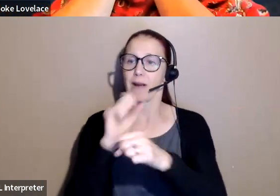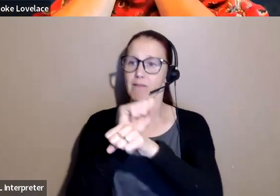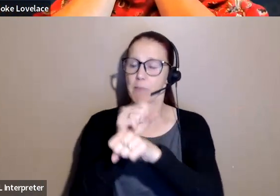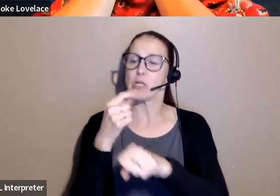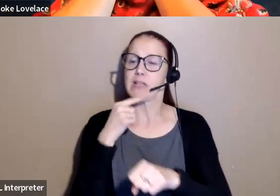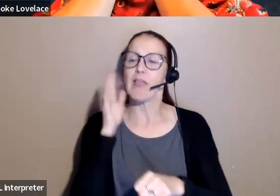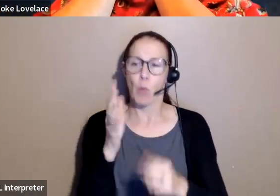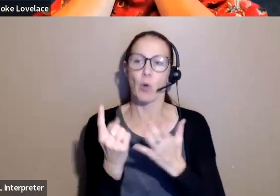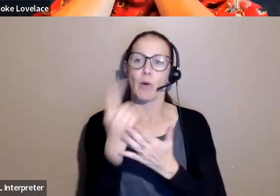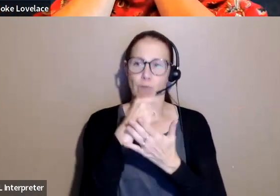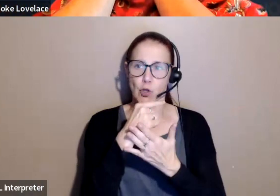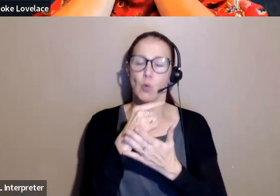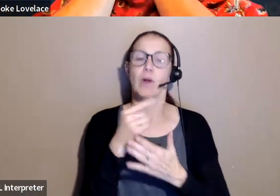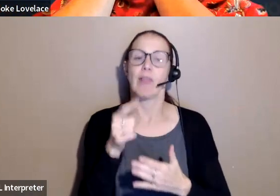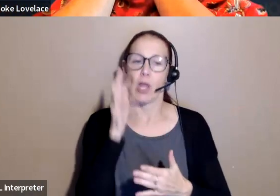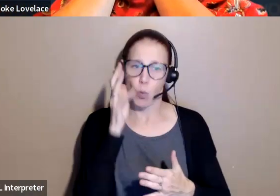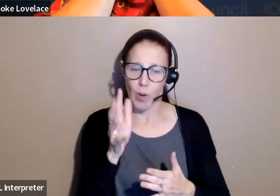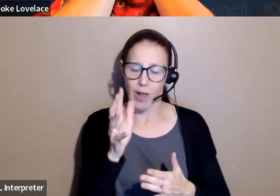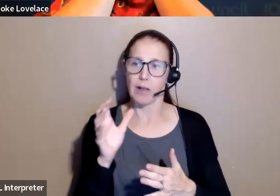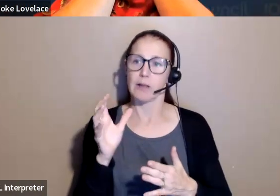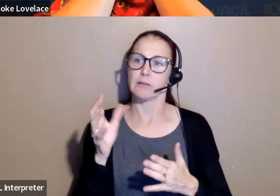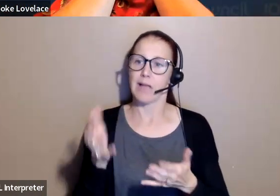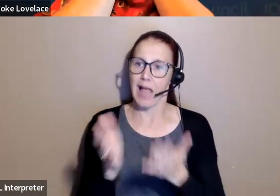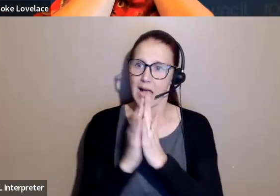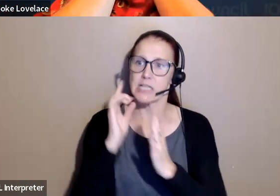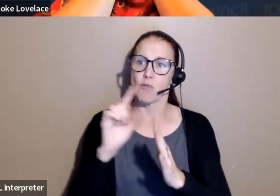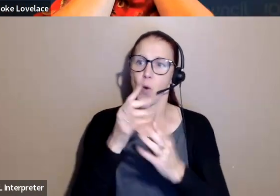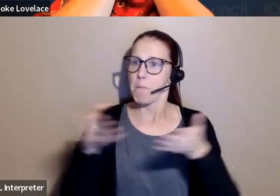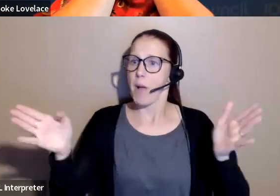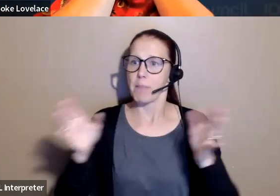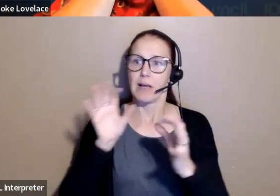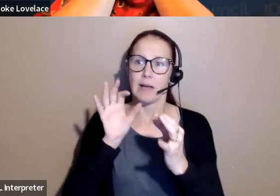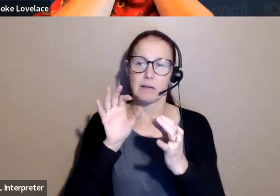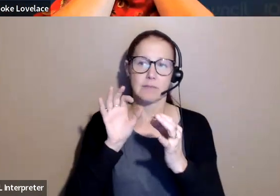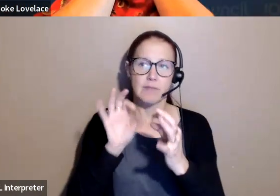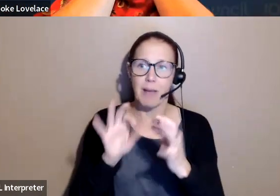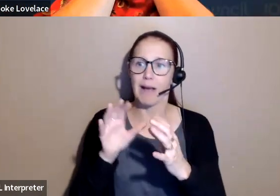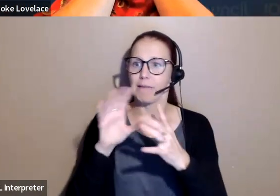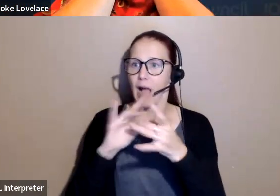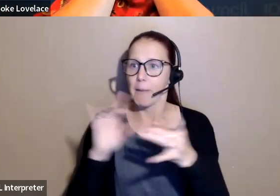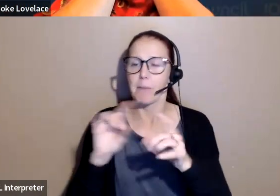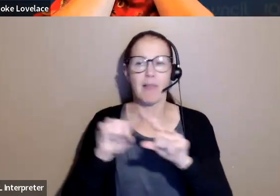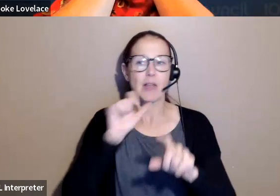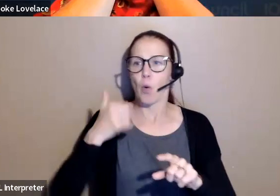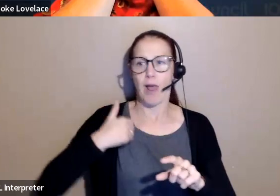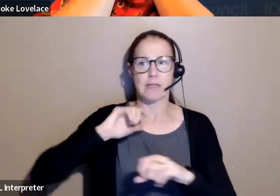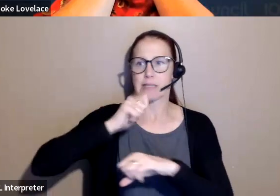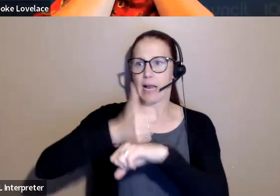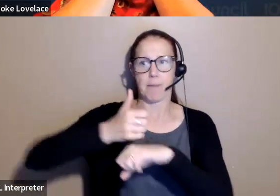going to be reviewing this. They are going to be seeking public comment, but they don't have that set up yet. So we will keep